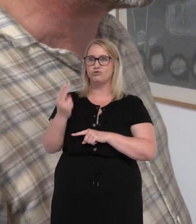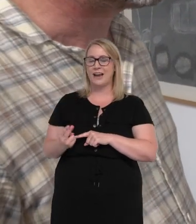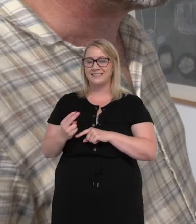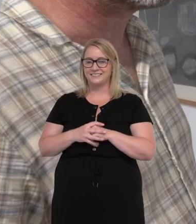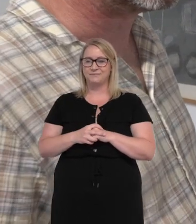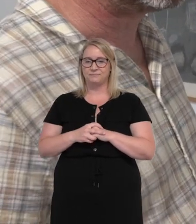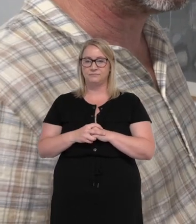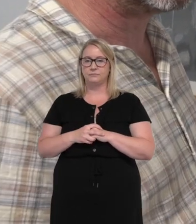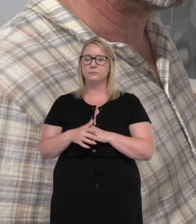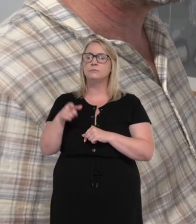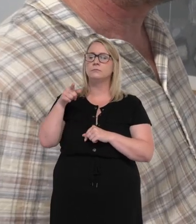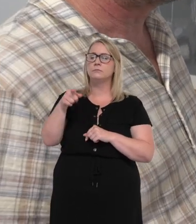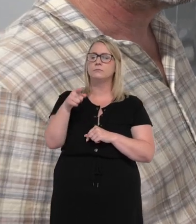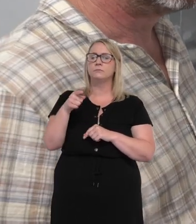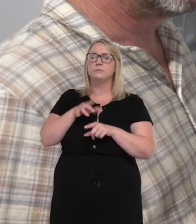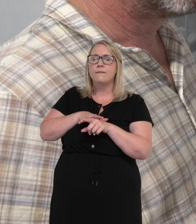He was influenced by